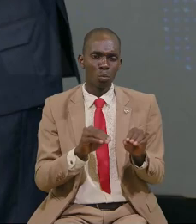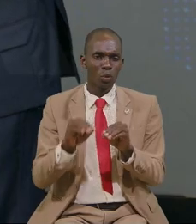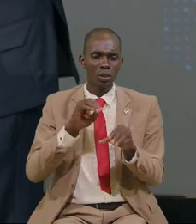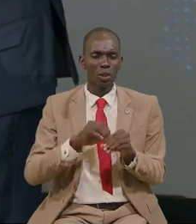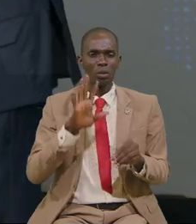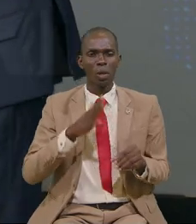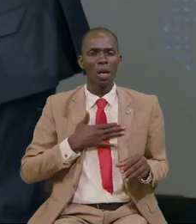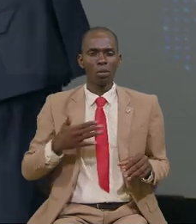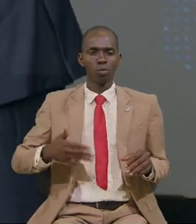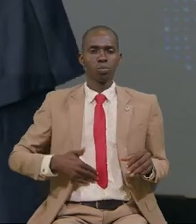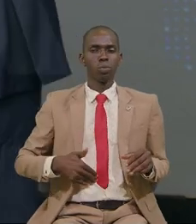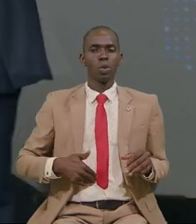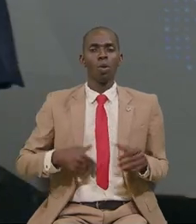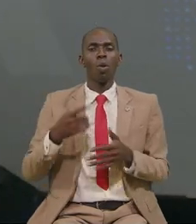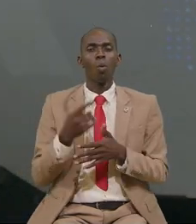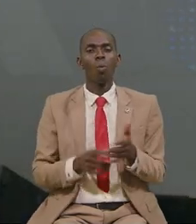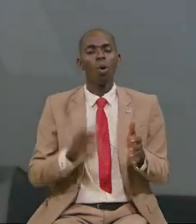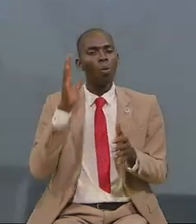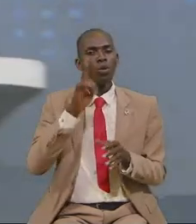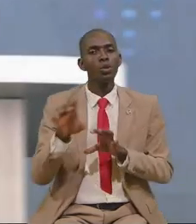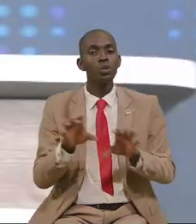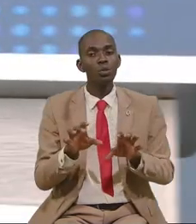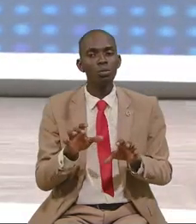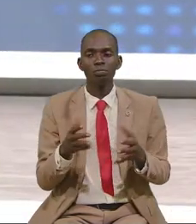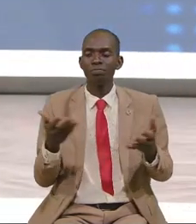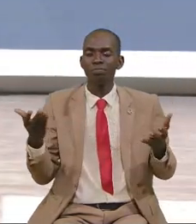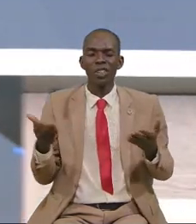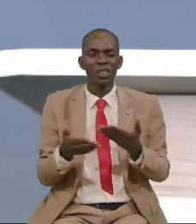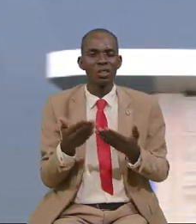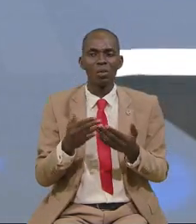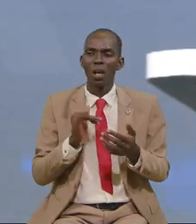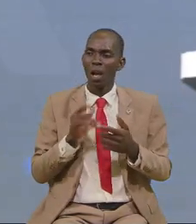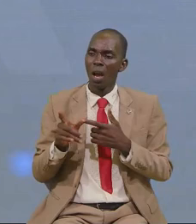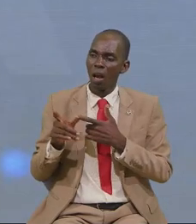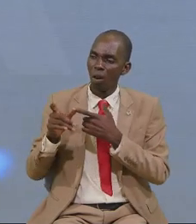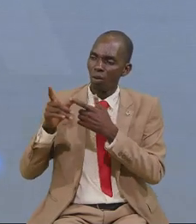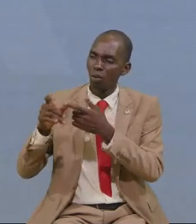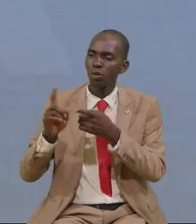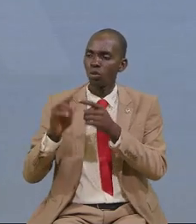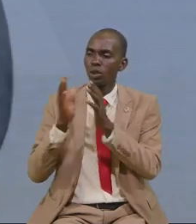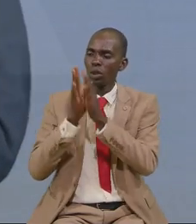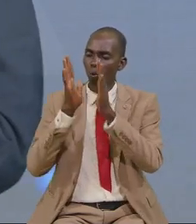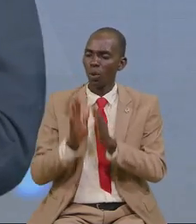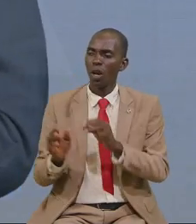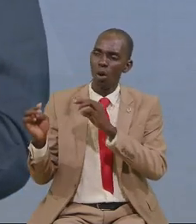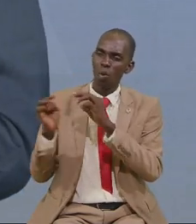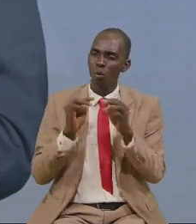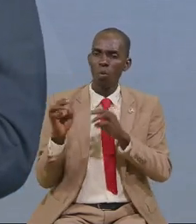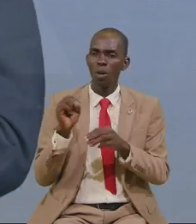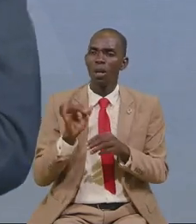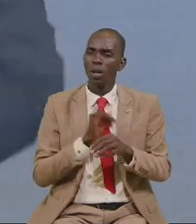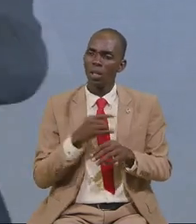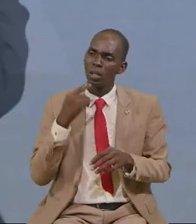do about it? I ran to the prayer warriors and I said, I need this, I need